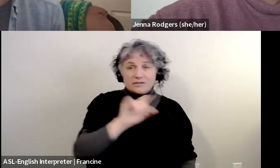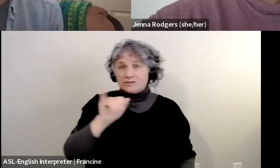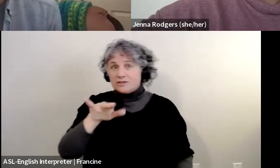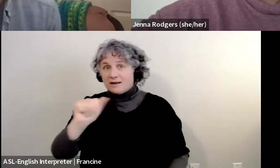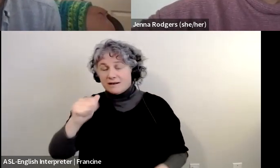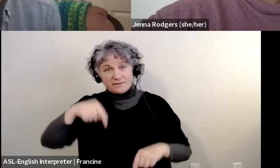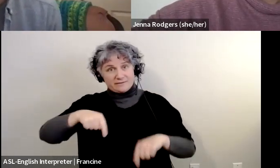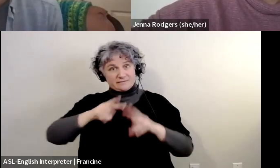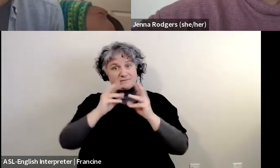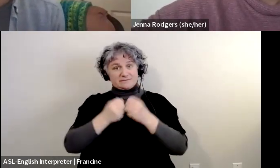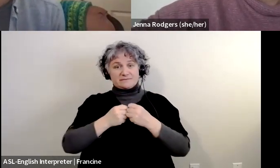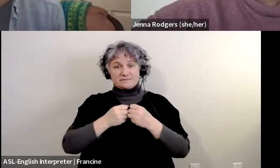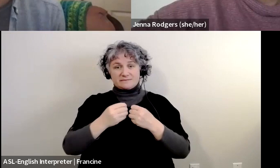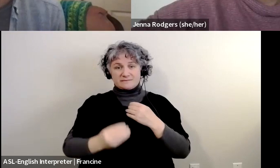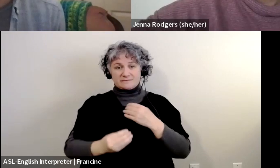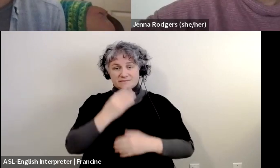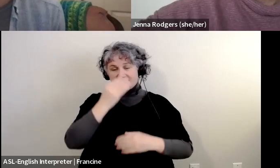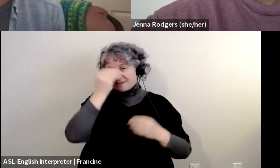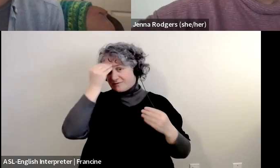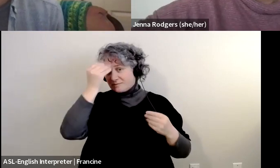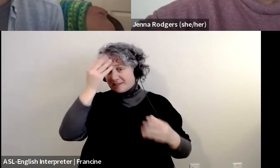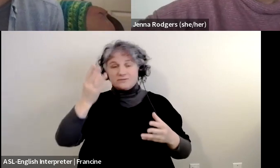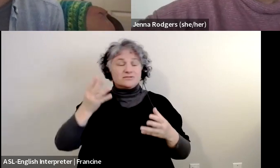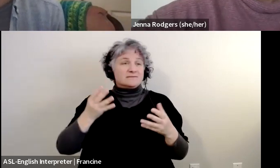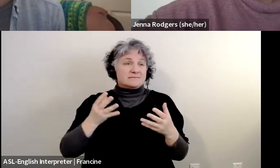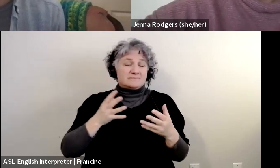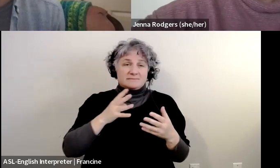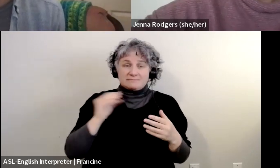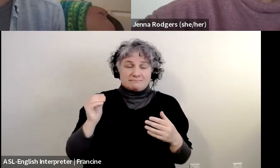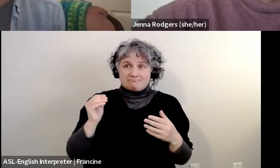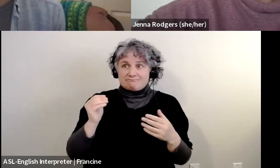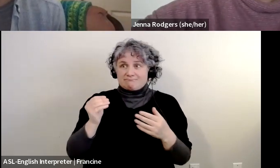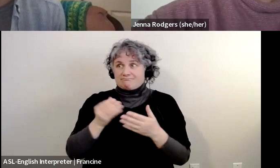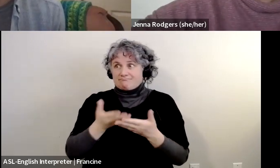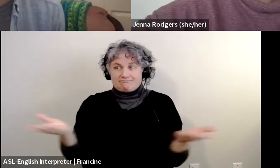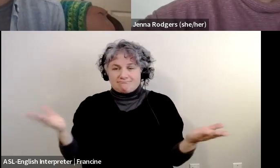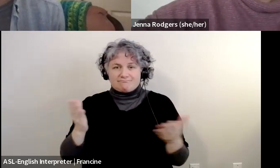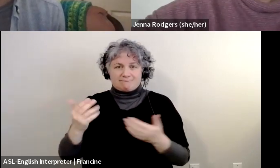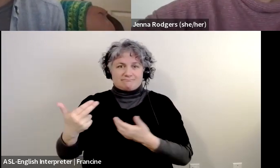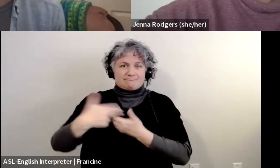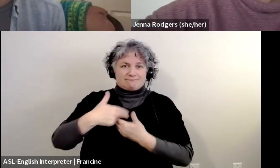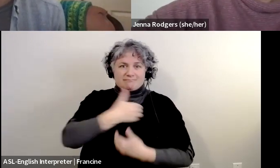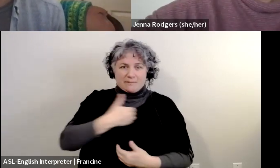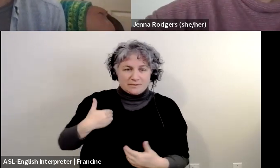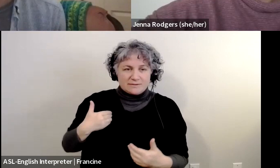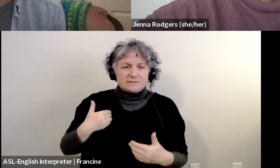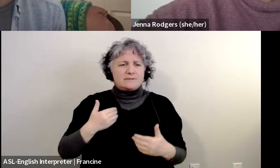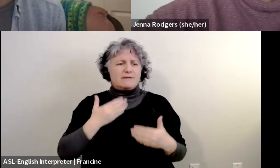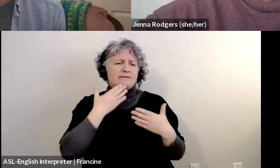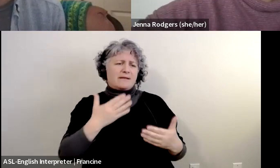and hopefully helpful to all the attendees. I want to express my gratitude to you for all the work that you've put in